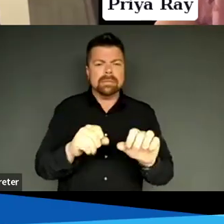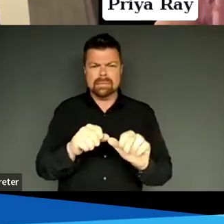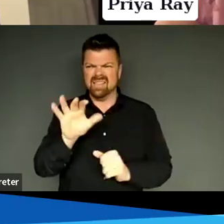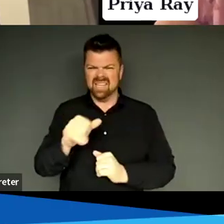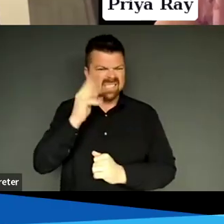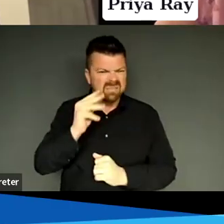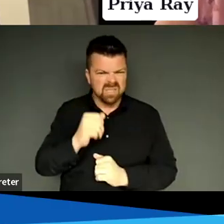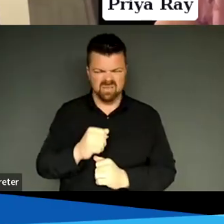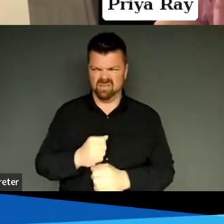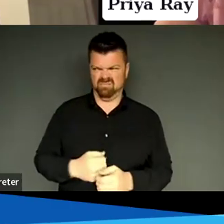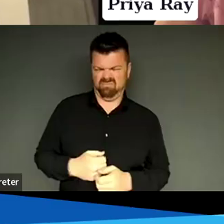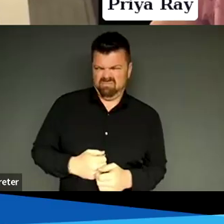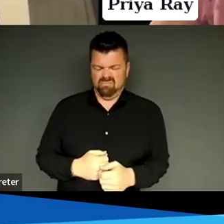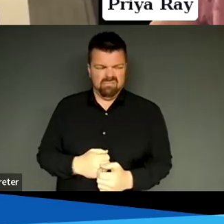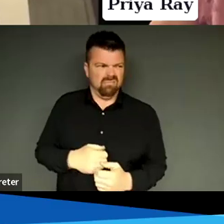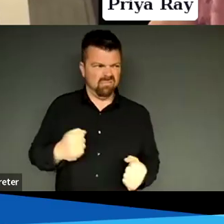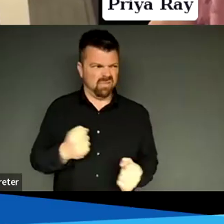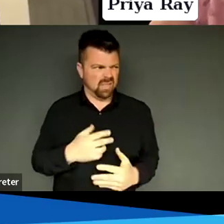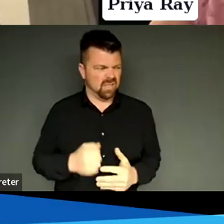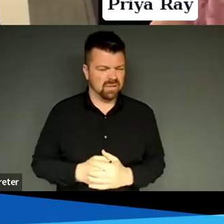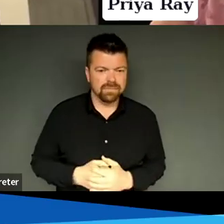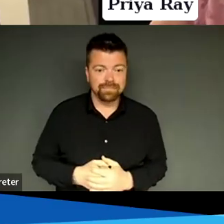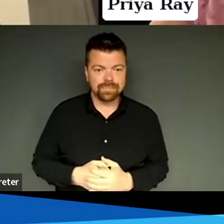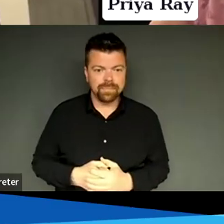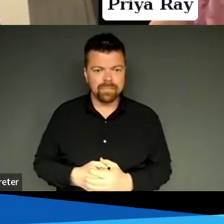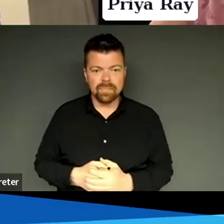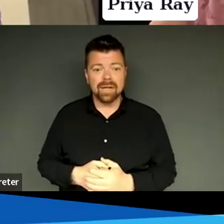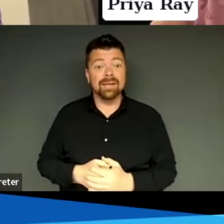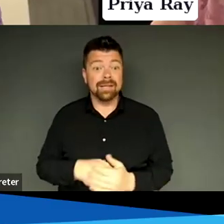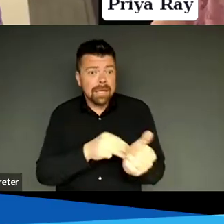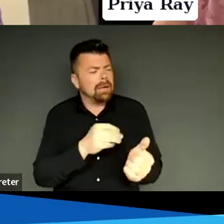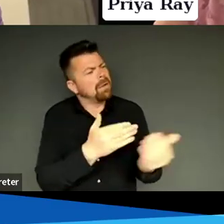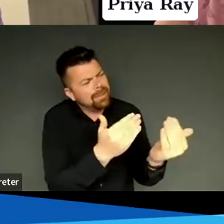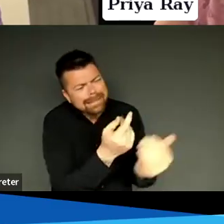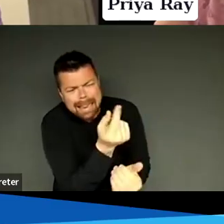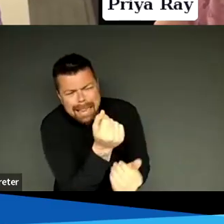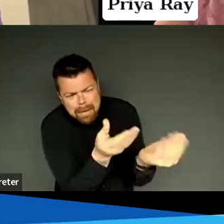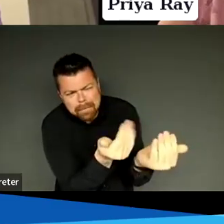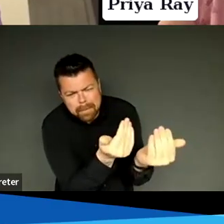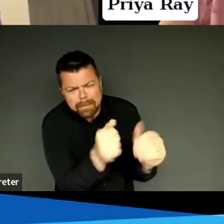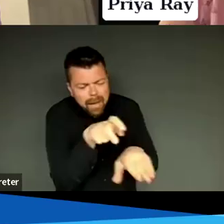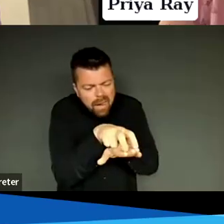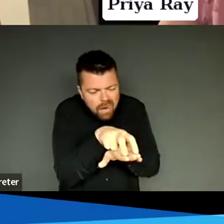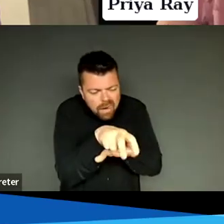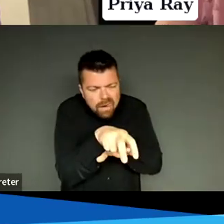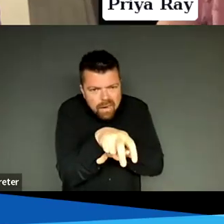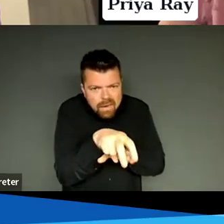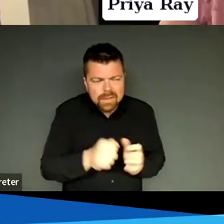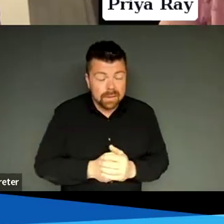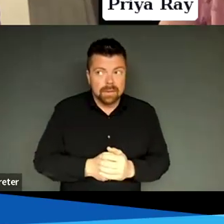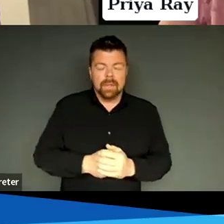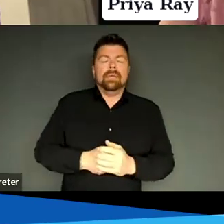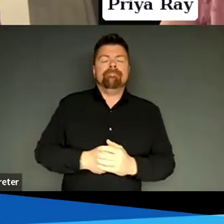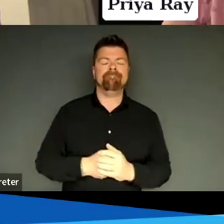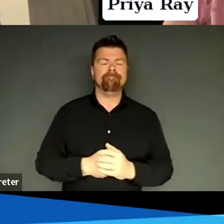me. And they were just like, oh, like, move a little further to the edge of the table. And I was like, all right.